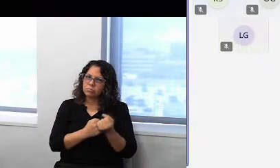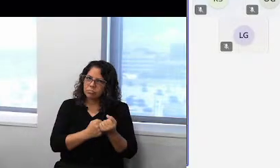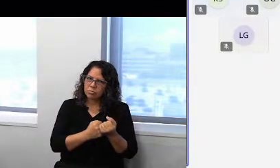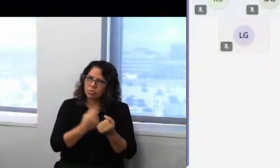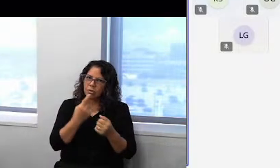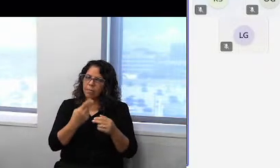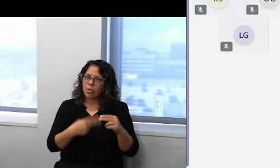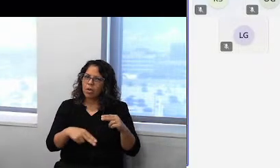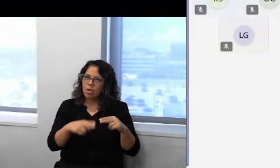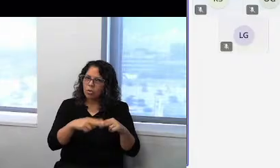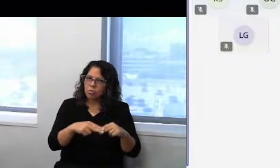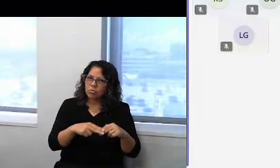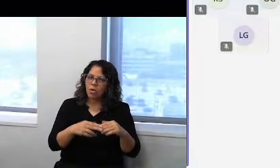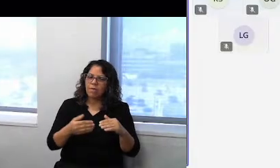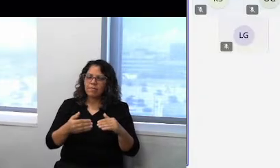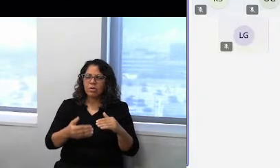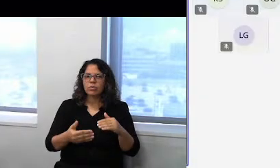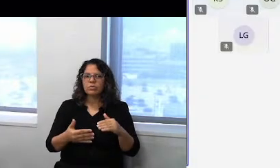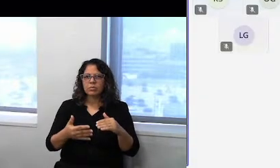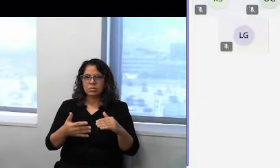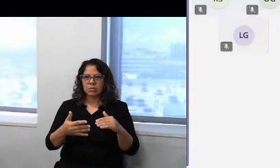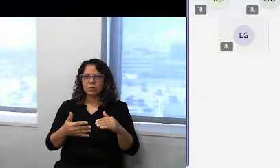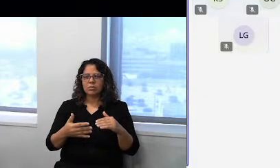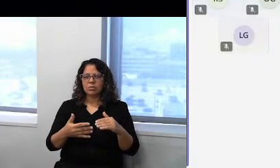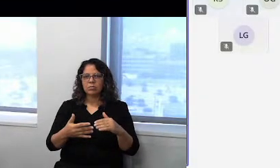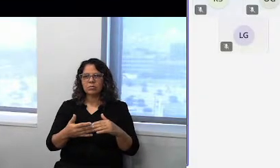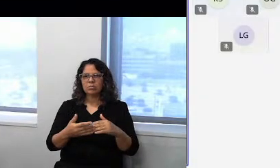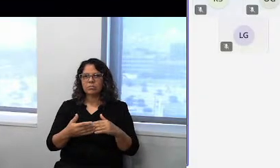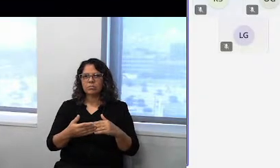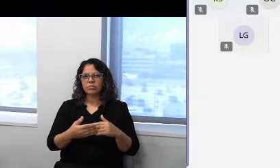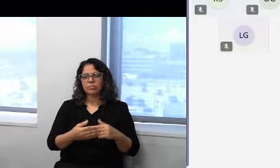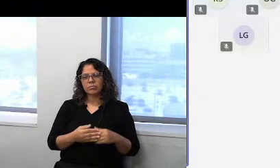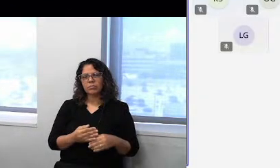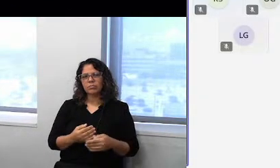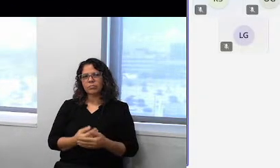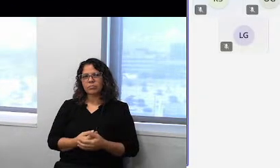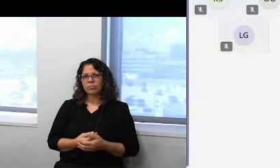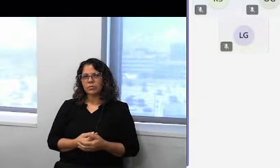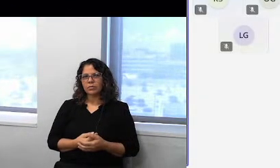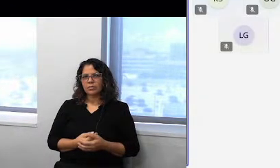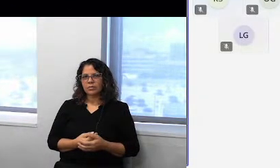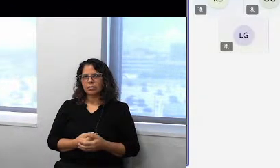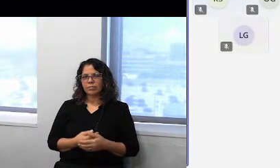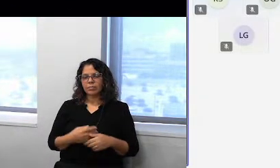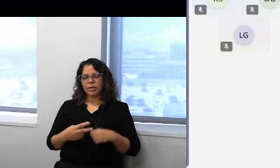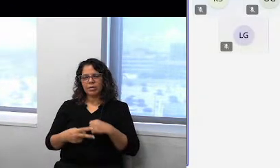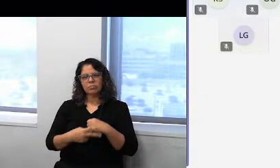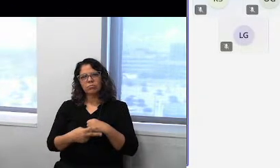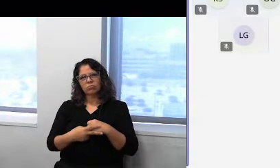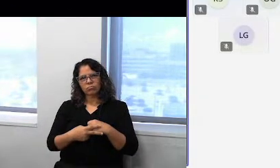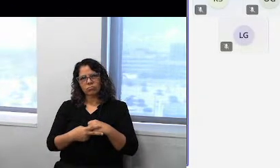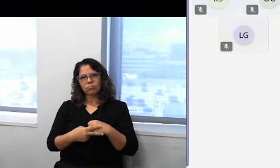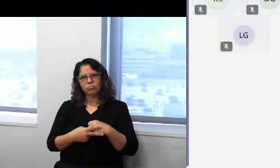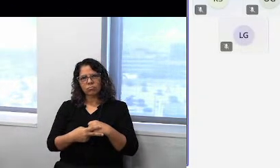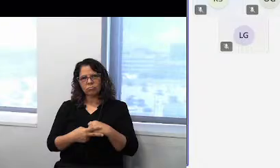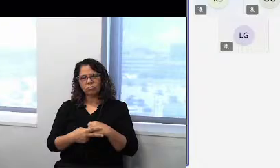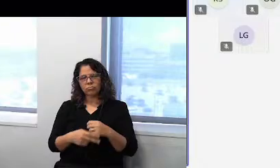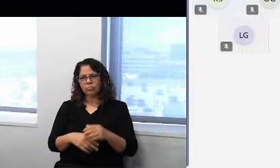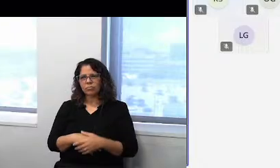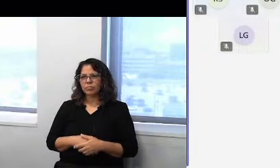system. That's a question. Assumes facts that are not in evidence. He's asking the witness. I'll answer.